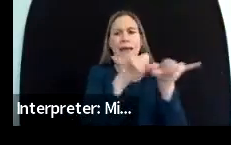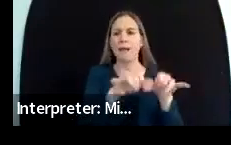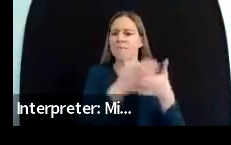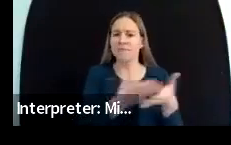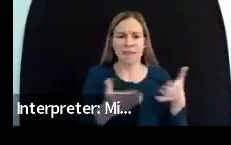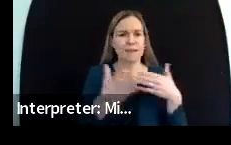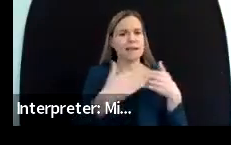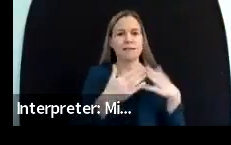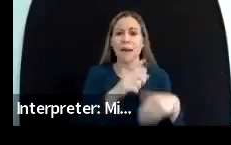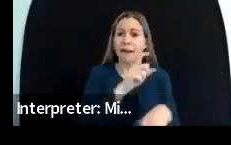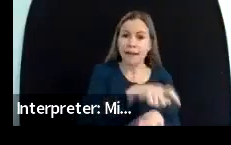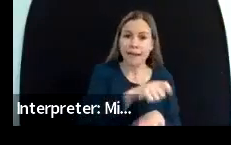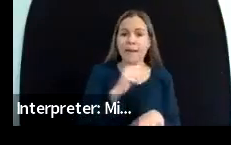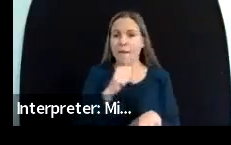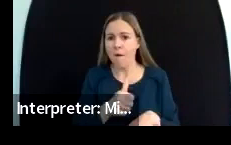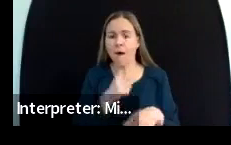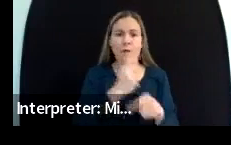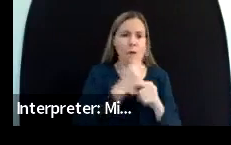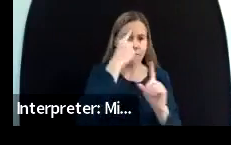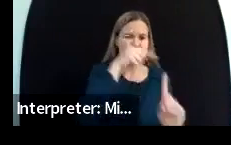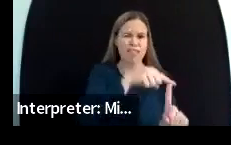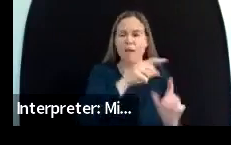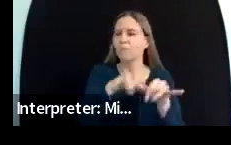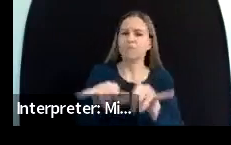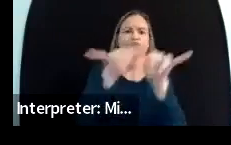is what's needed or is right for them.